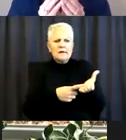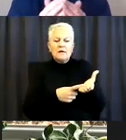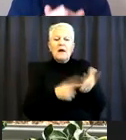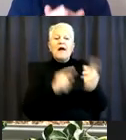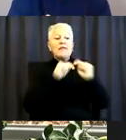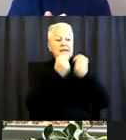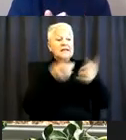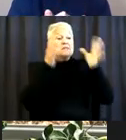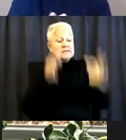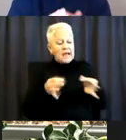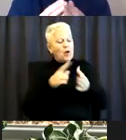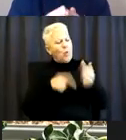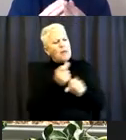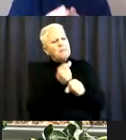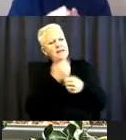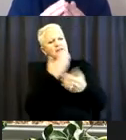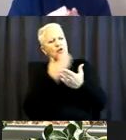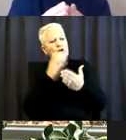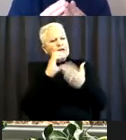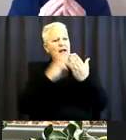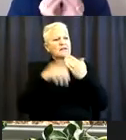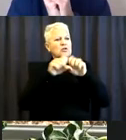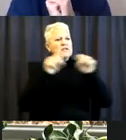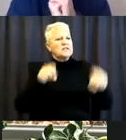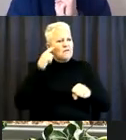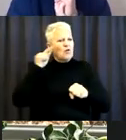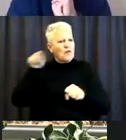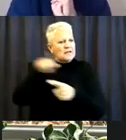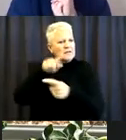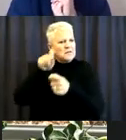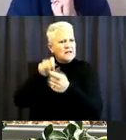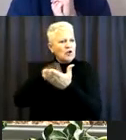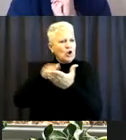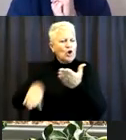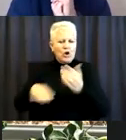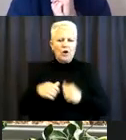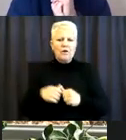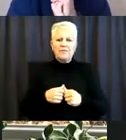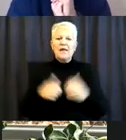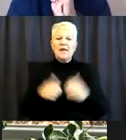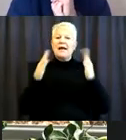makes a good calendar system for your particular learner. Next slide, please.